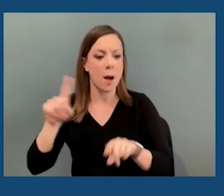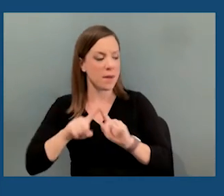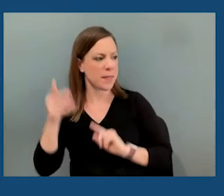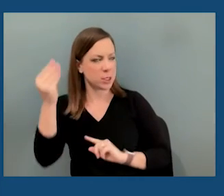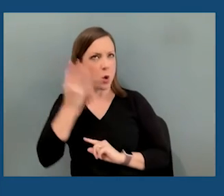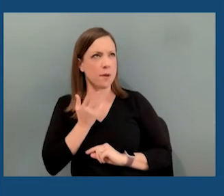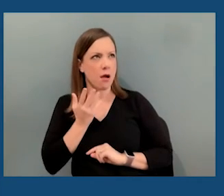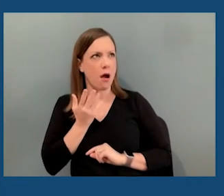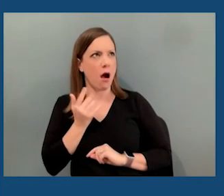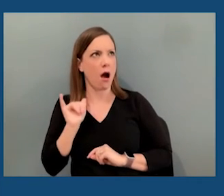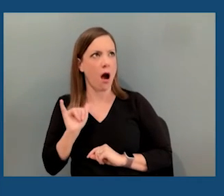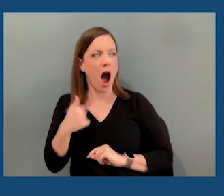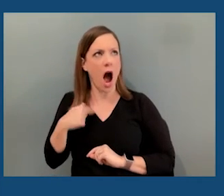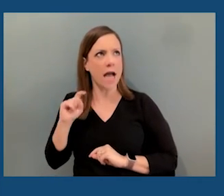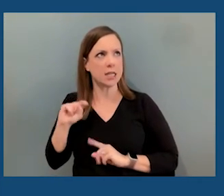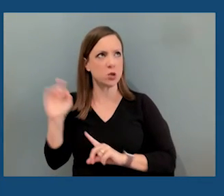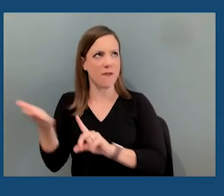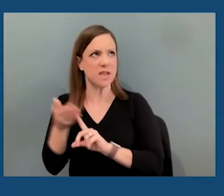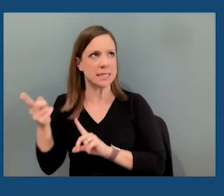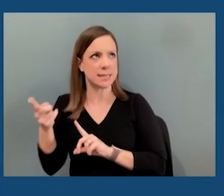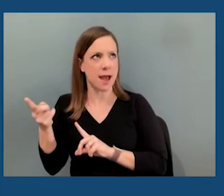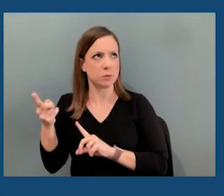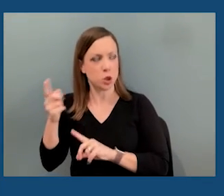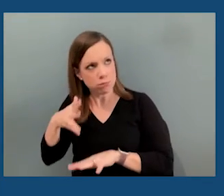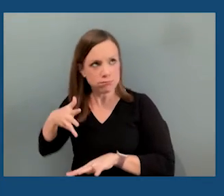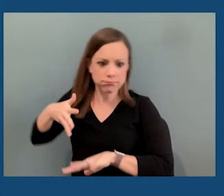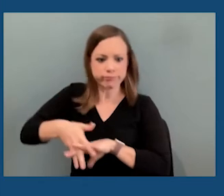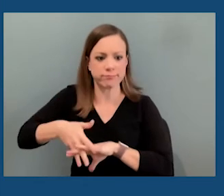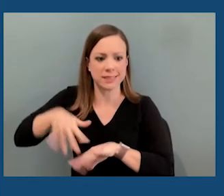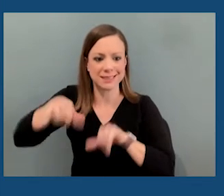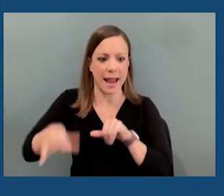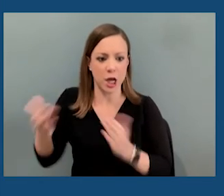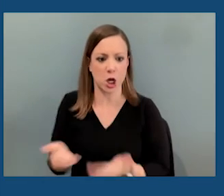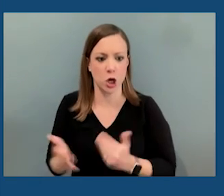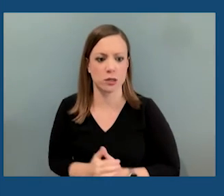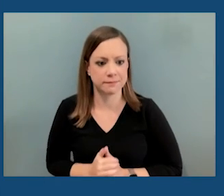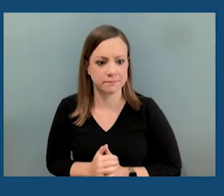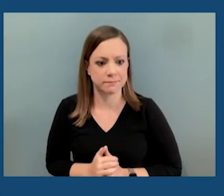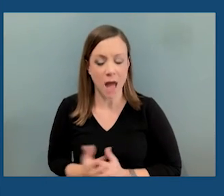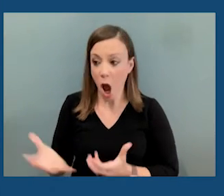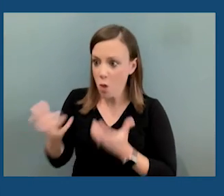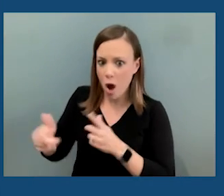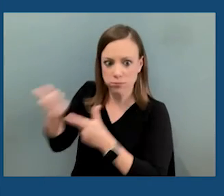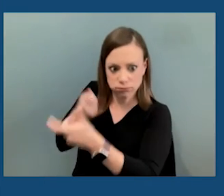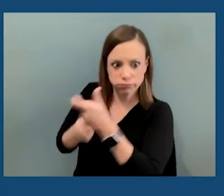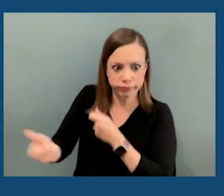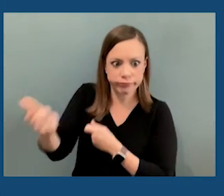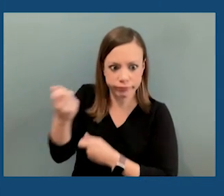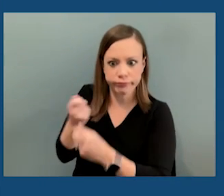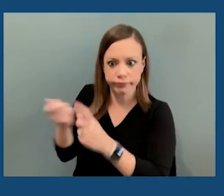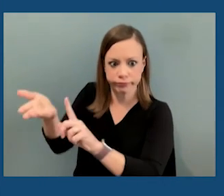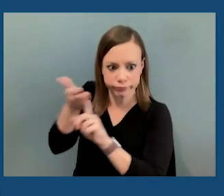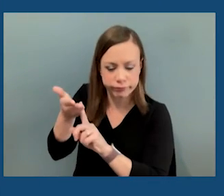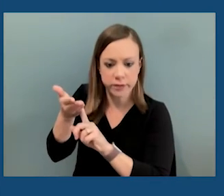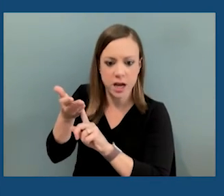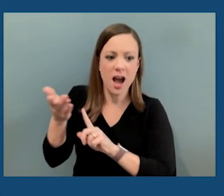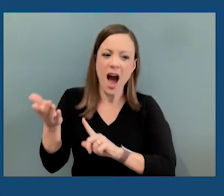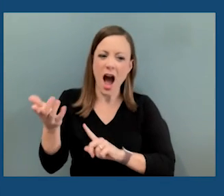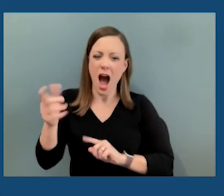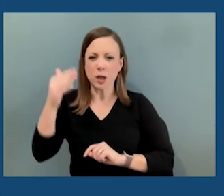We need to get them. These guys are great. I want them here. It would take more than incentives from the federal. I knew that we had to